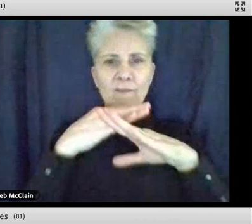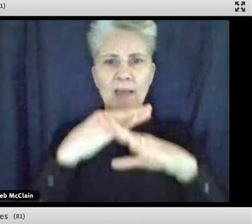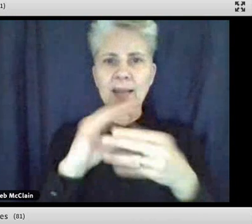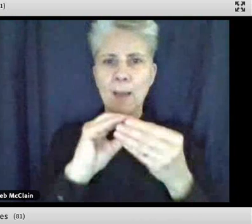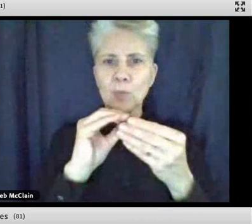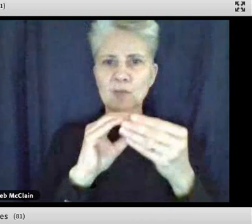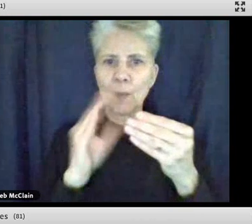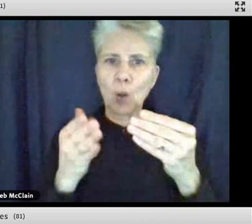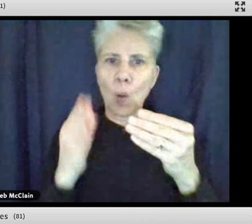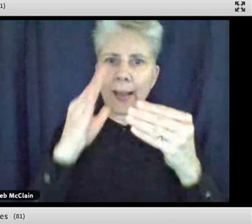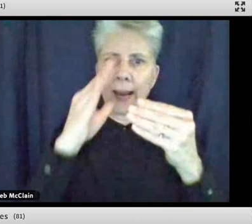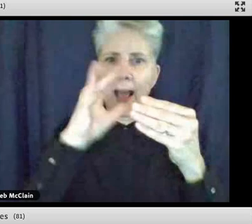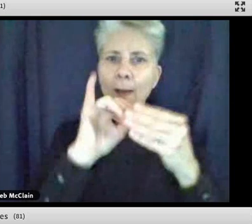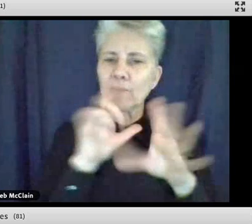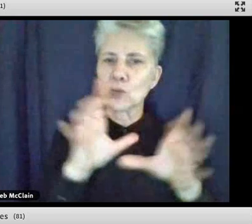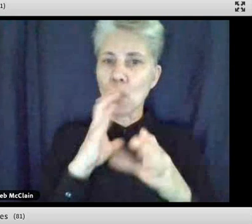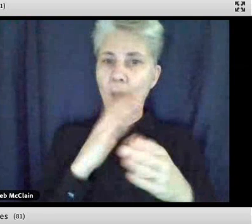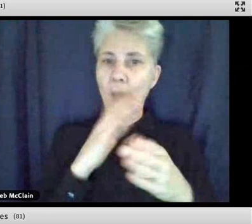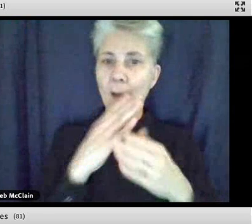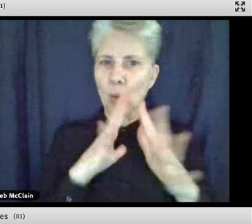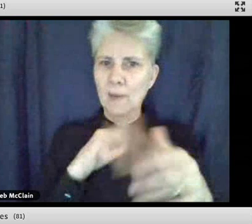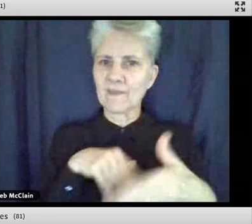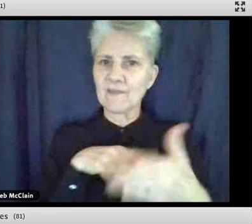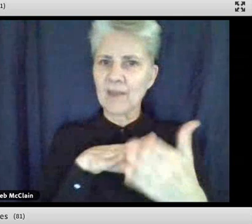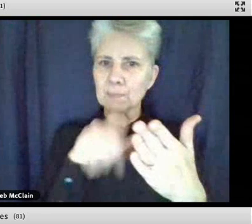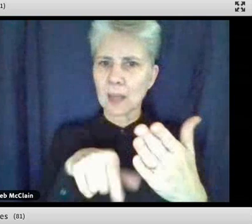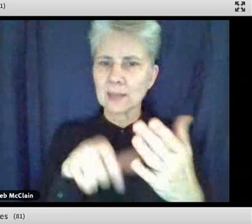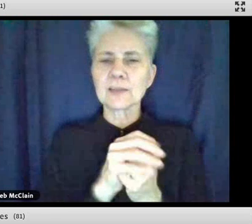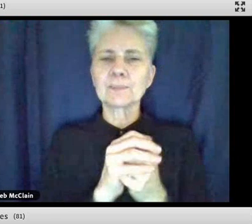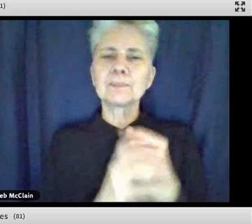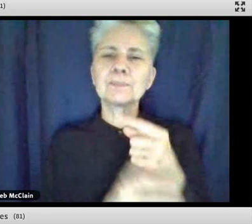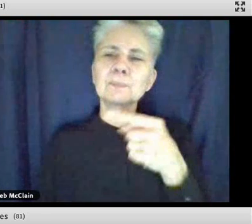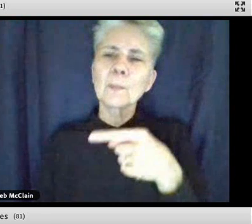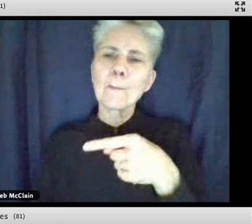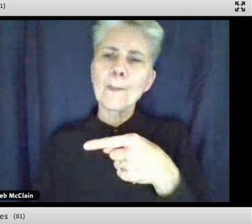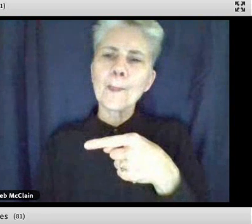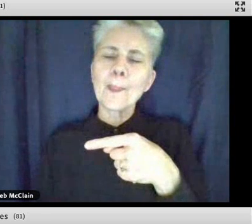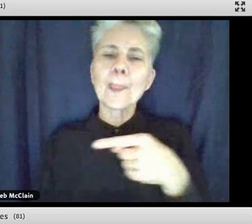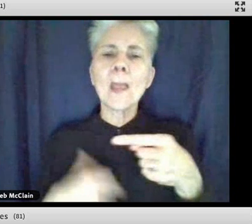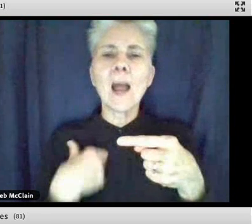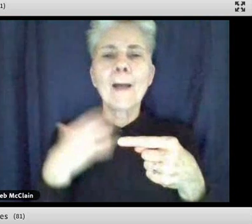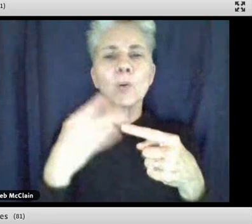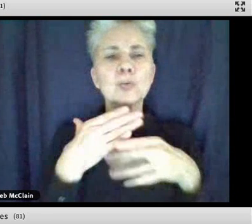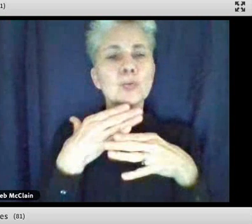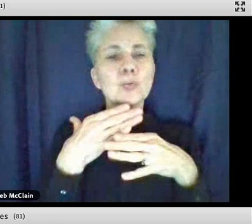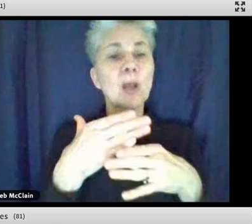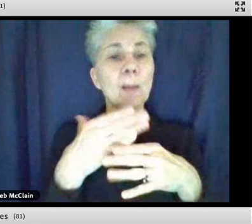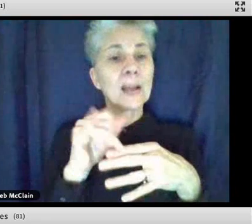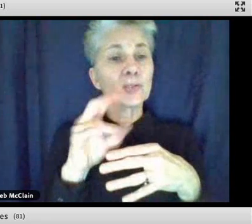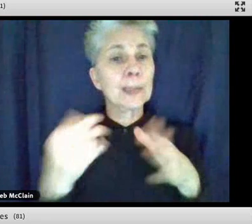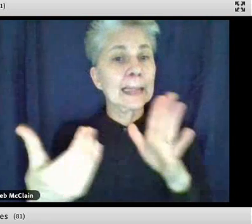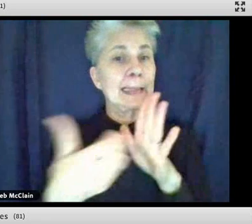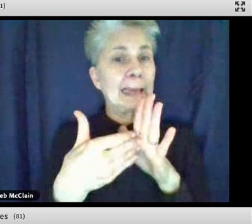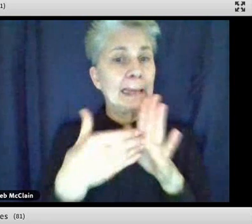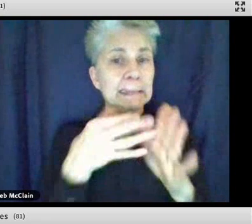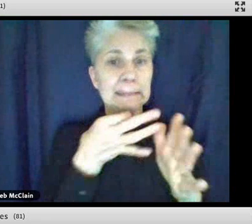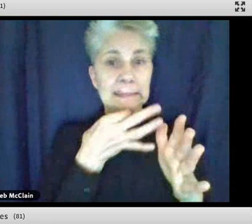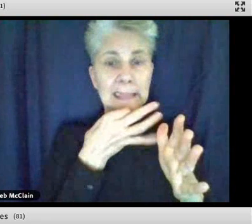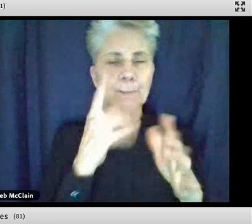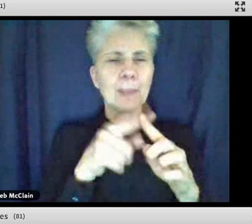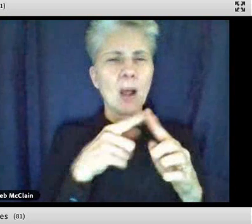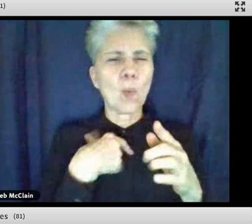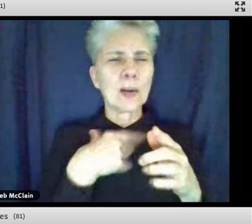their part. We have to face this challenge. Okay, so I'm going to share my screen with you in just a second, but I want to go